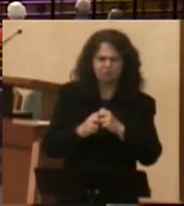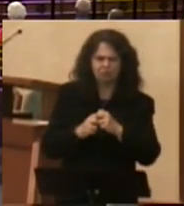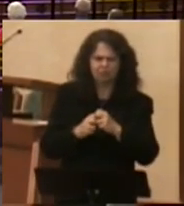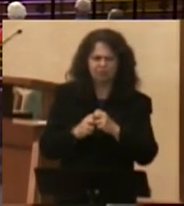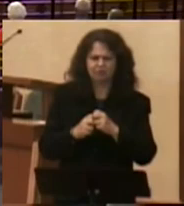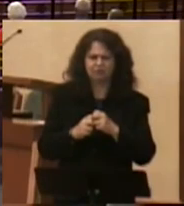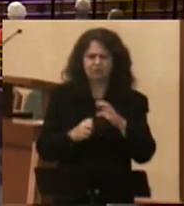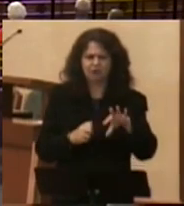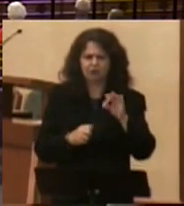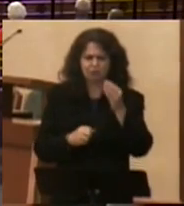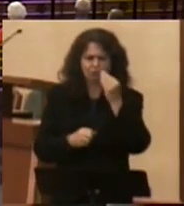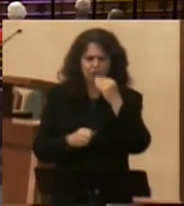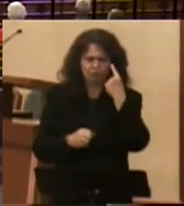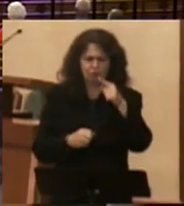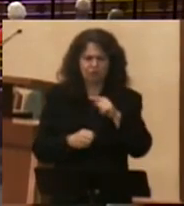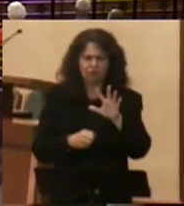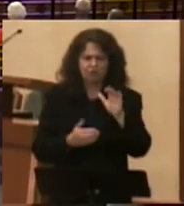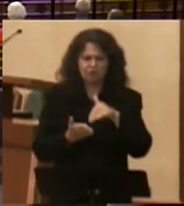5,000 people.